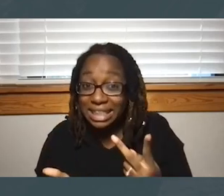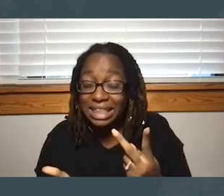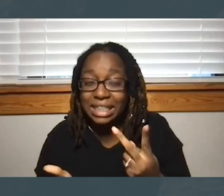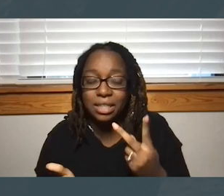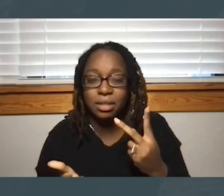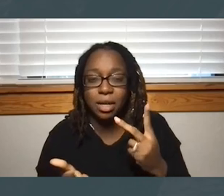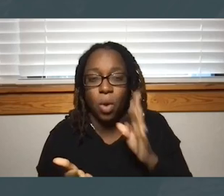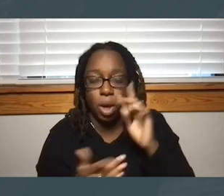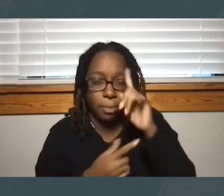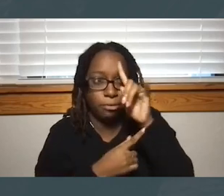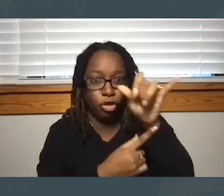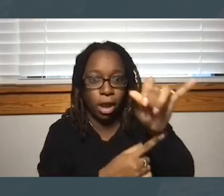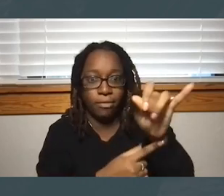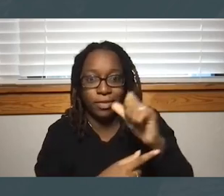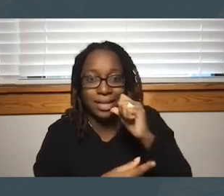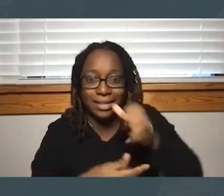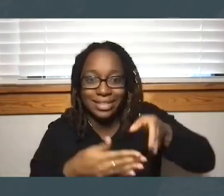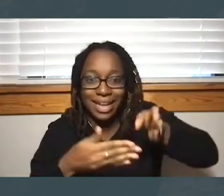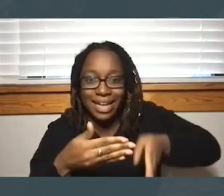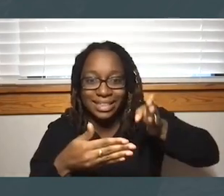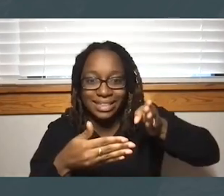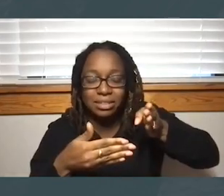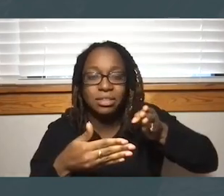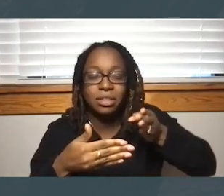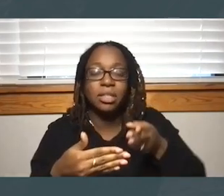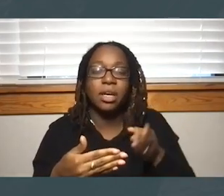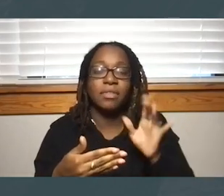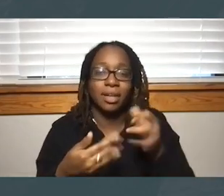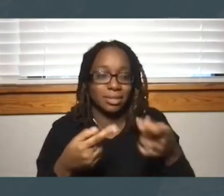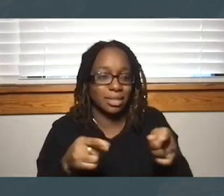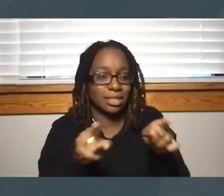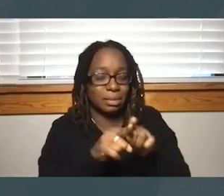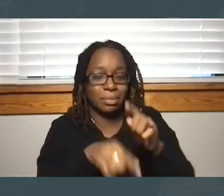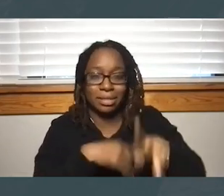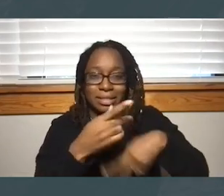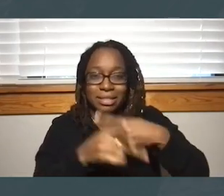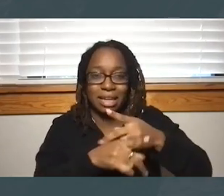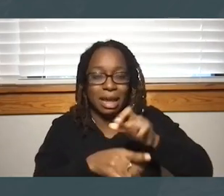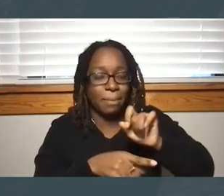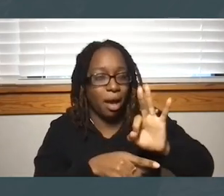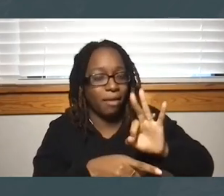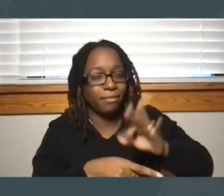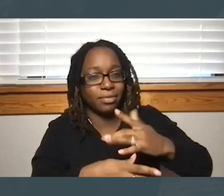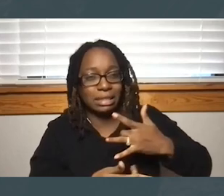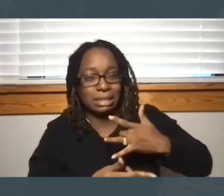Yes. So there's a similar kind of temporality to that, right? Mm-hmm. Okay.